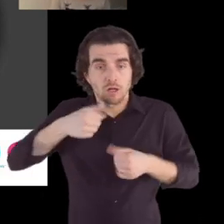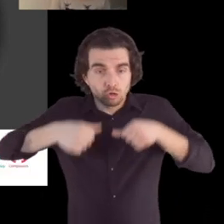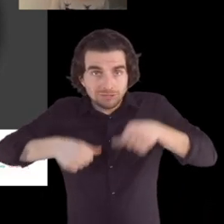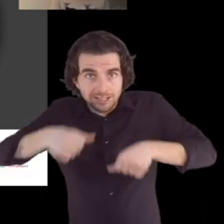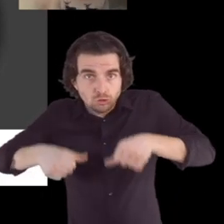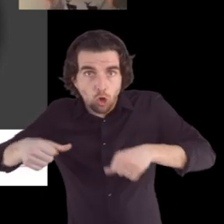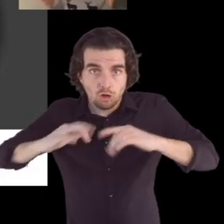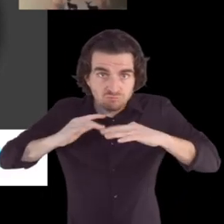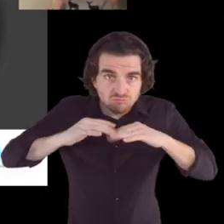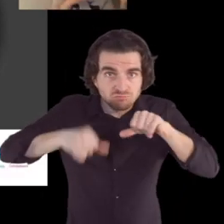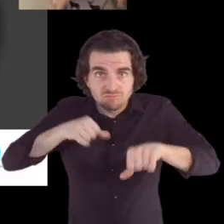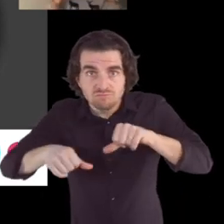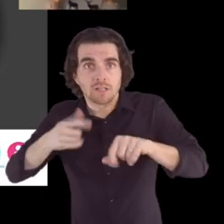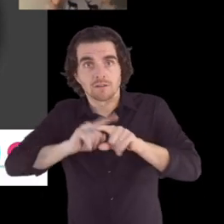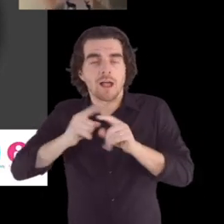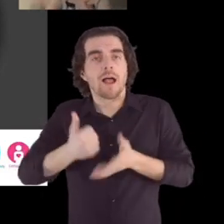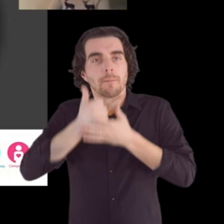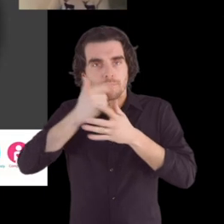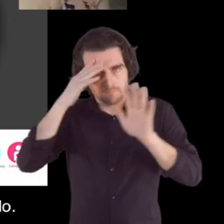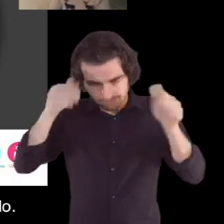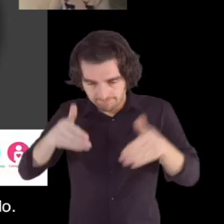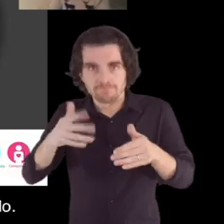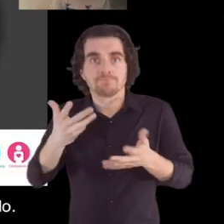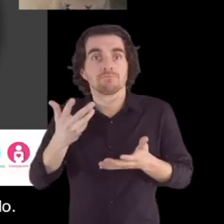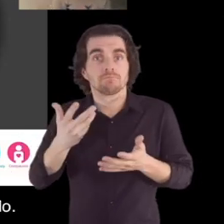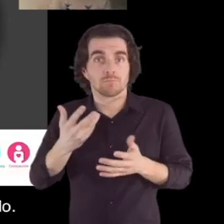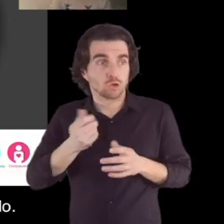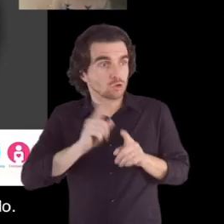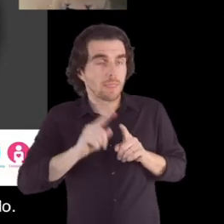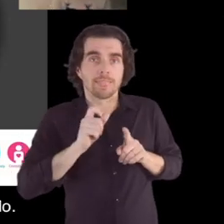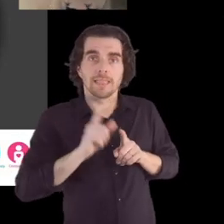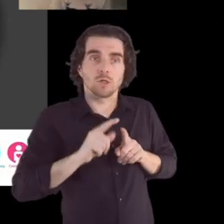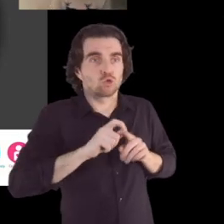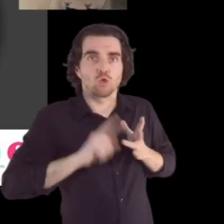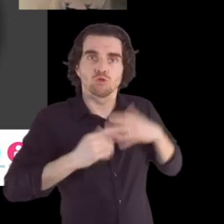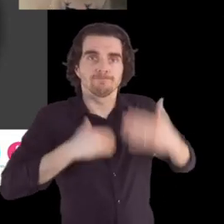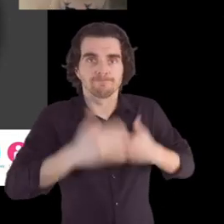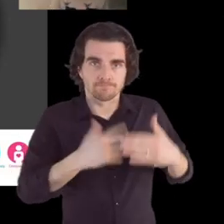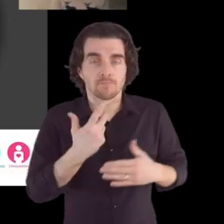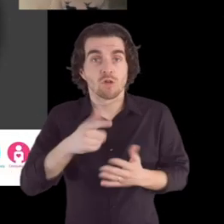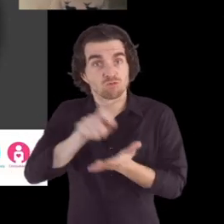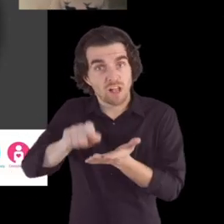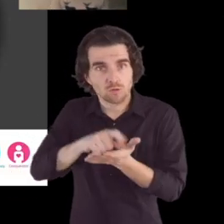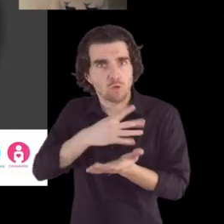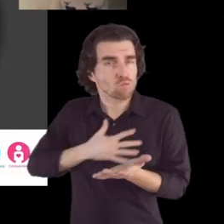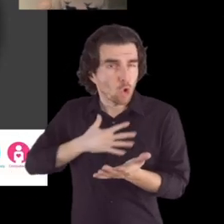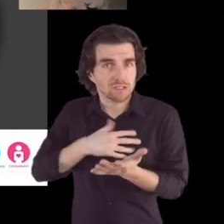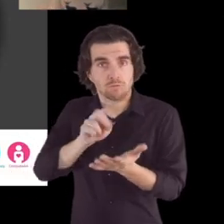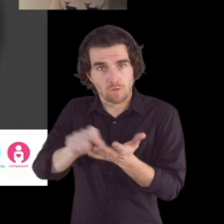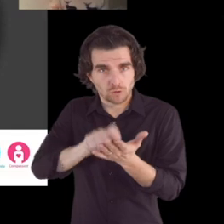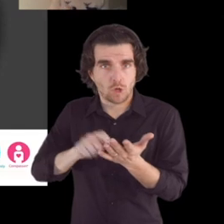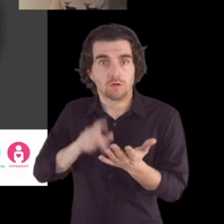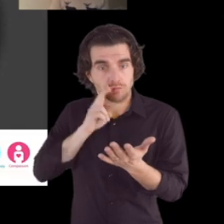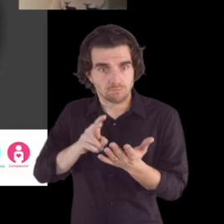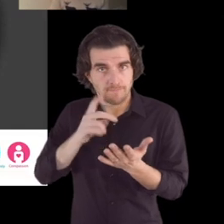and crafting, those sorts of things that take you out of your mind and give you something physical to do. Writing down worries and ticking off the ones